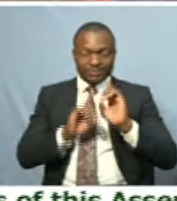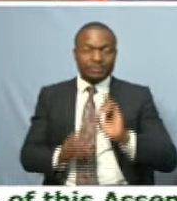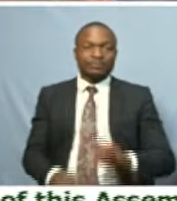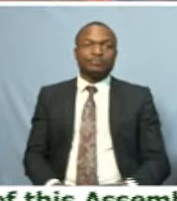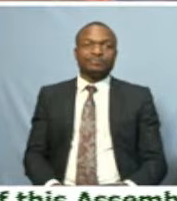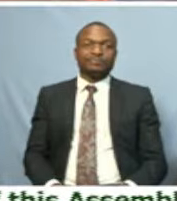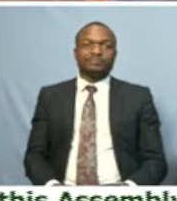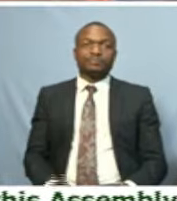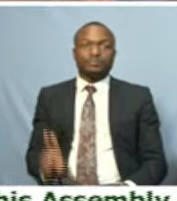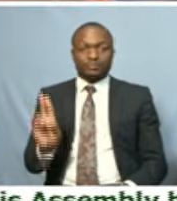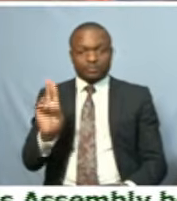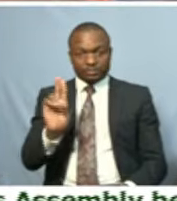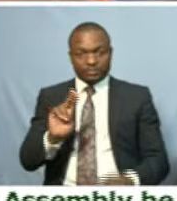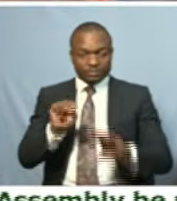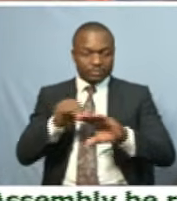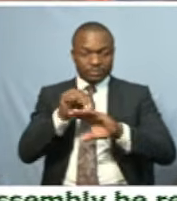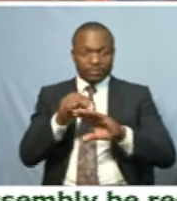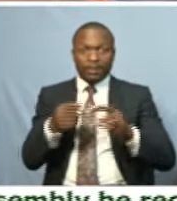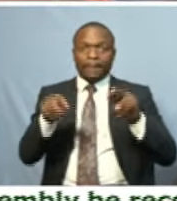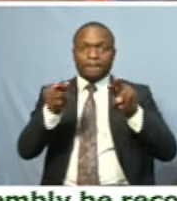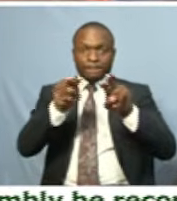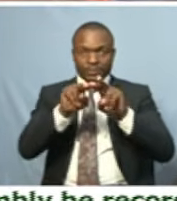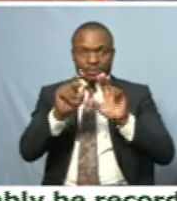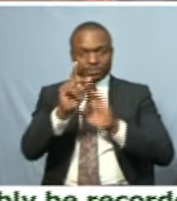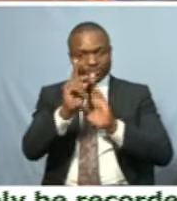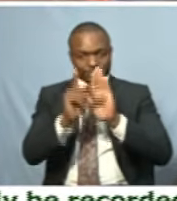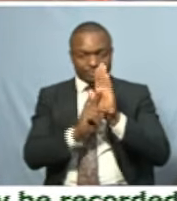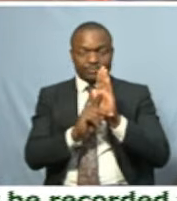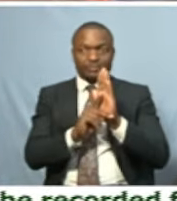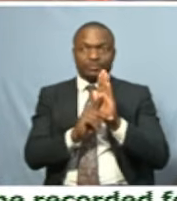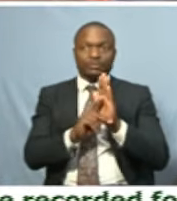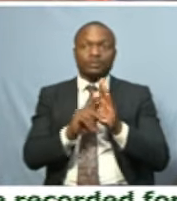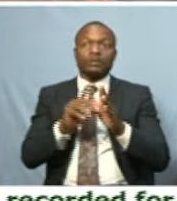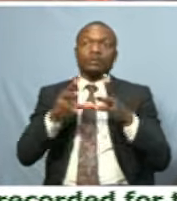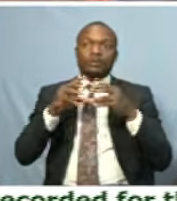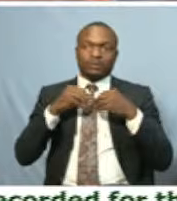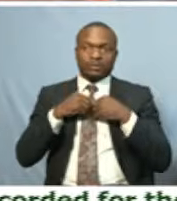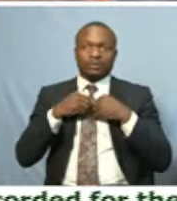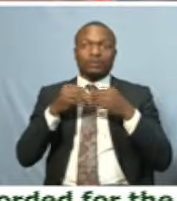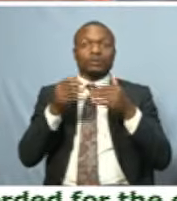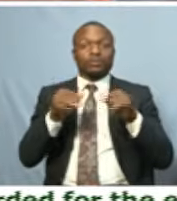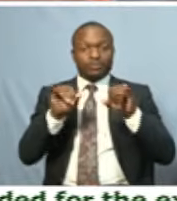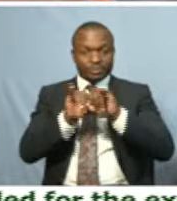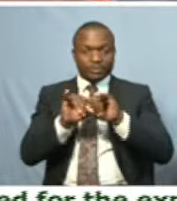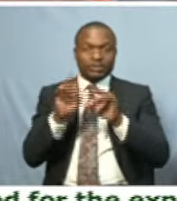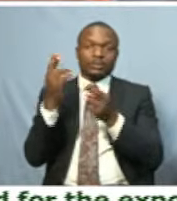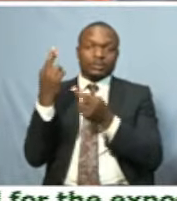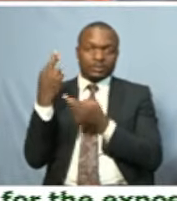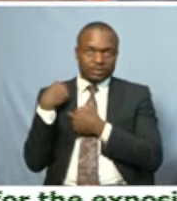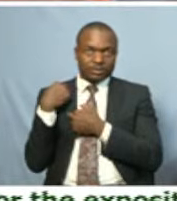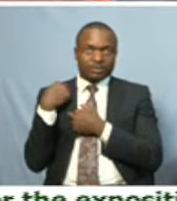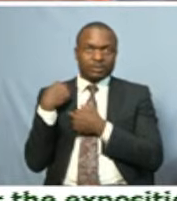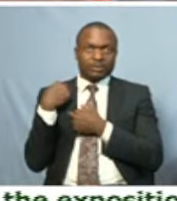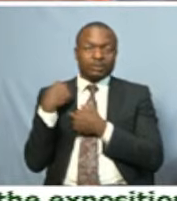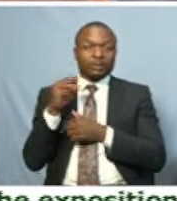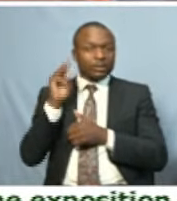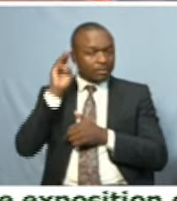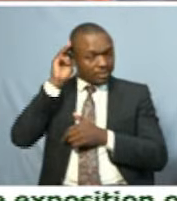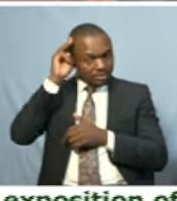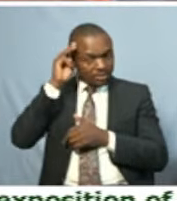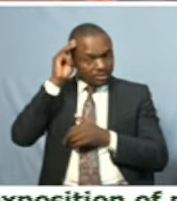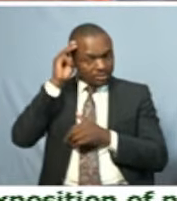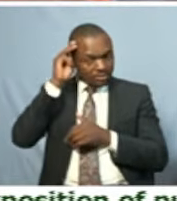the application of our national values and principles, we recognize the critical role played by the Ministry of